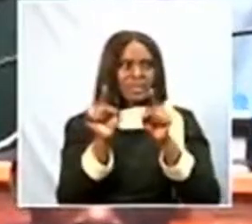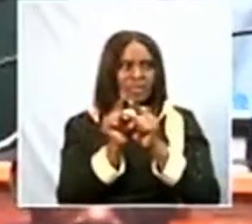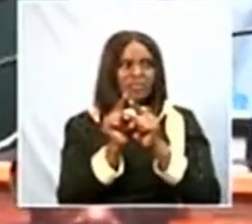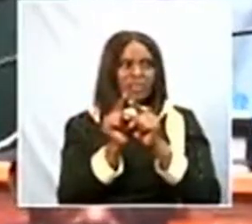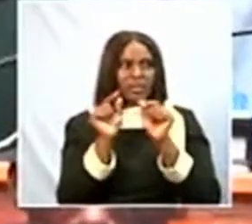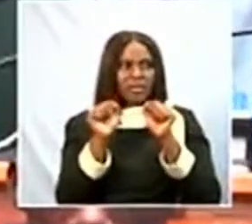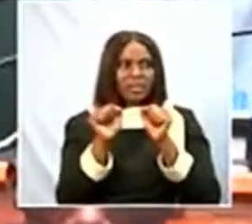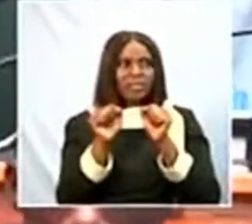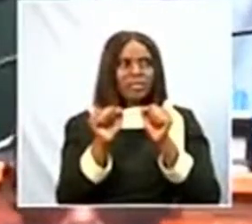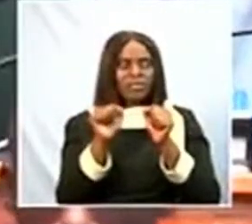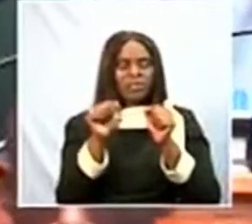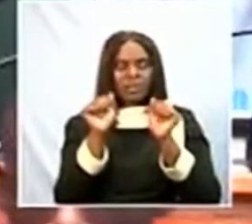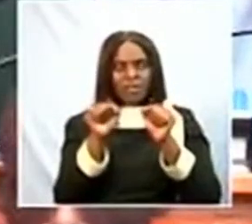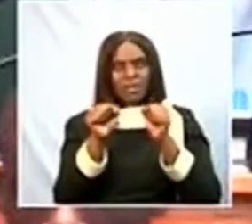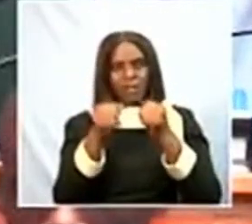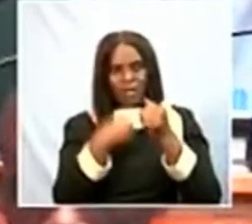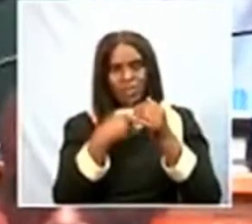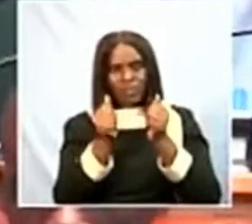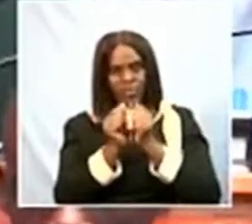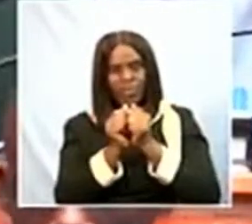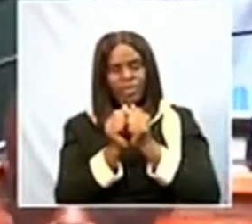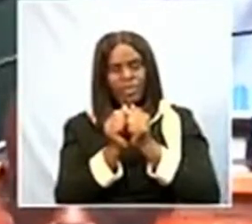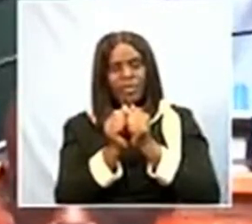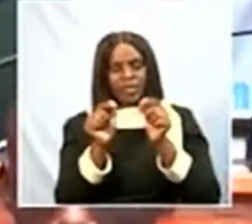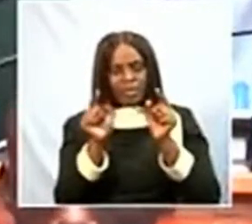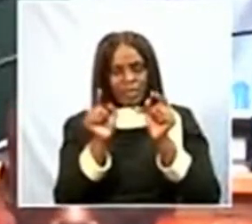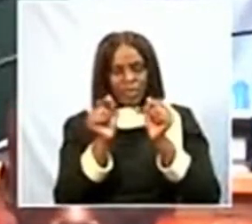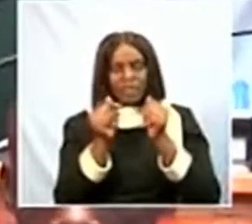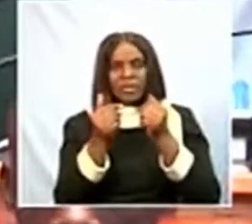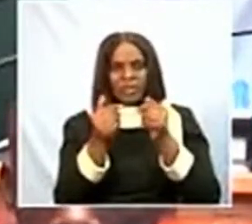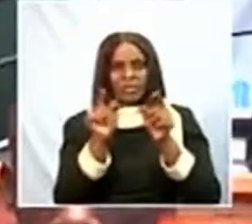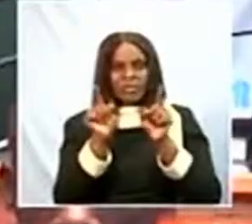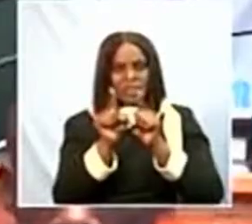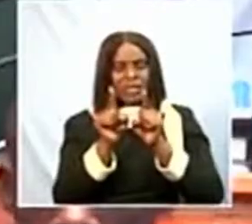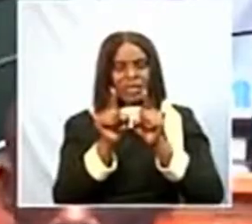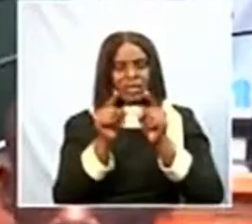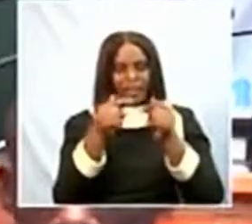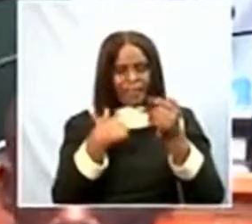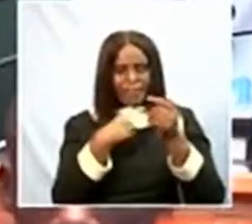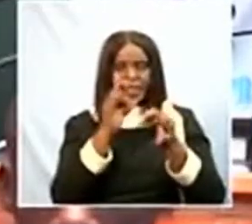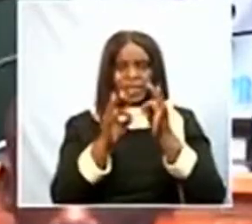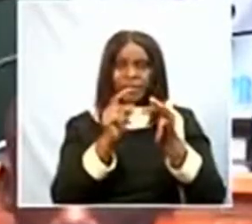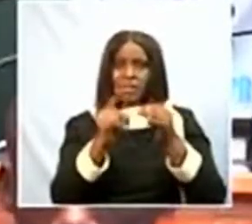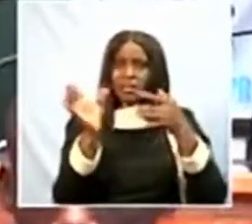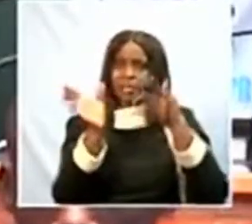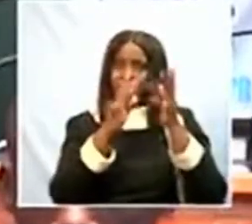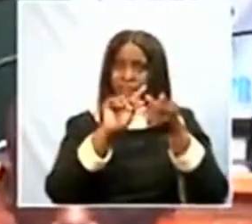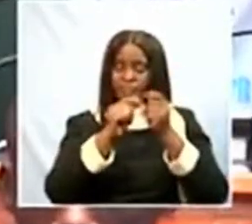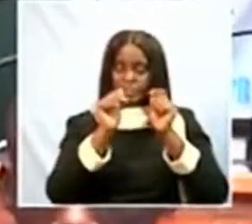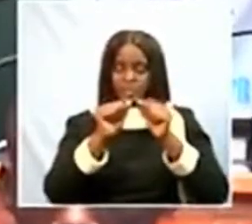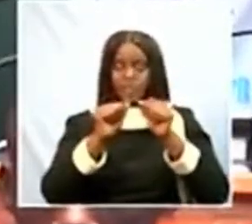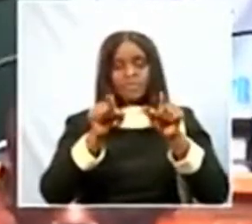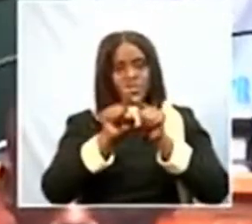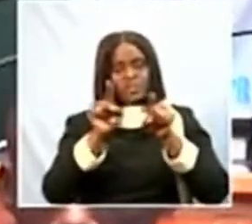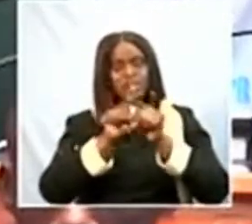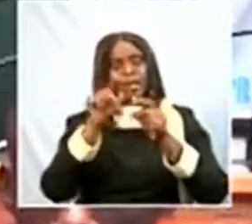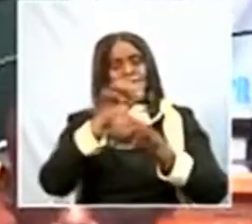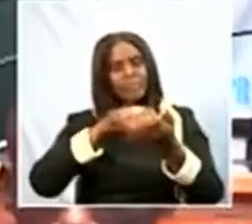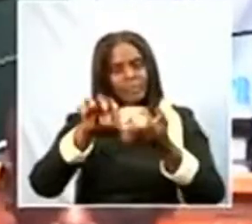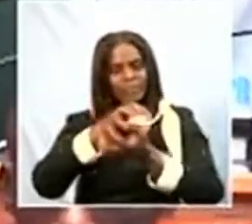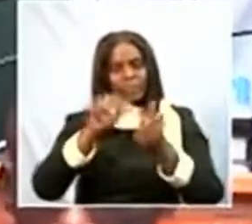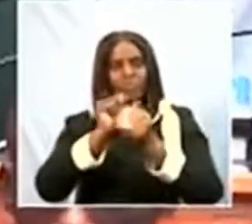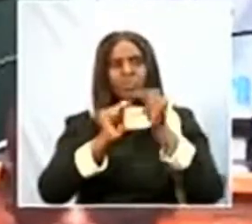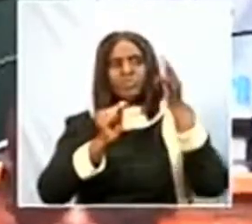great country has attributed to foreign industries has led to its downfall. And if not apprehended, climate change can persist to our future. I thank